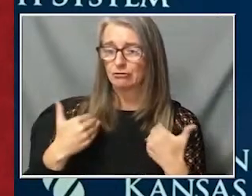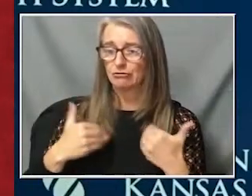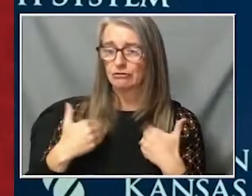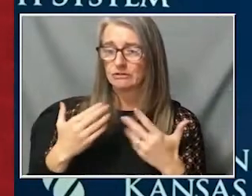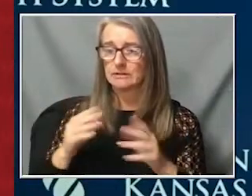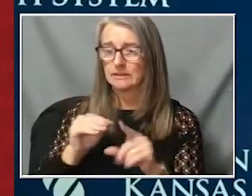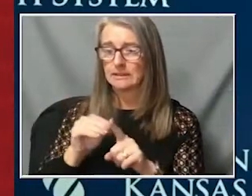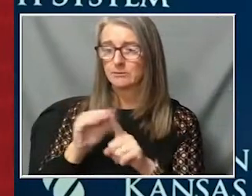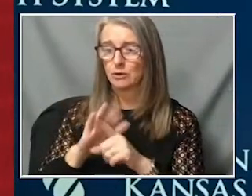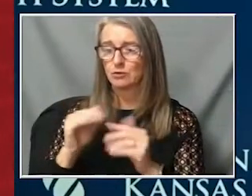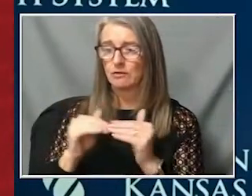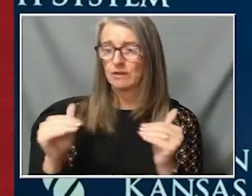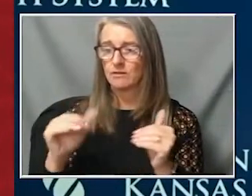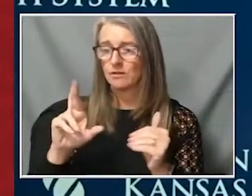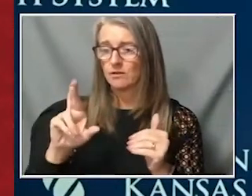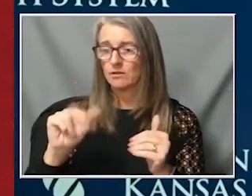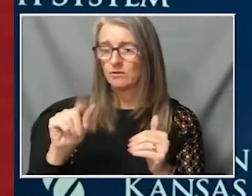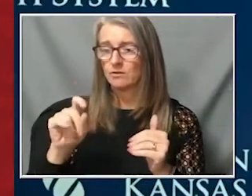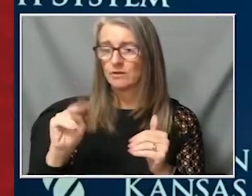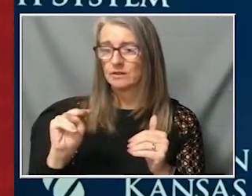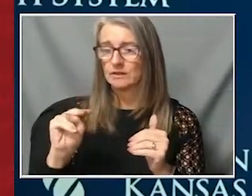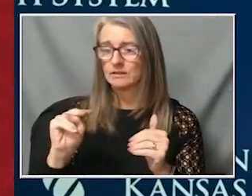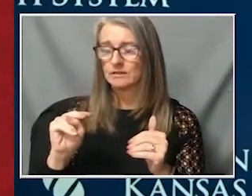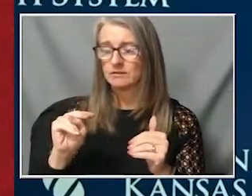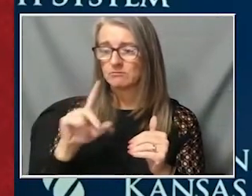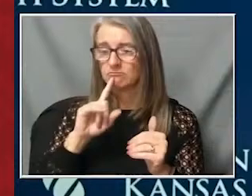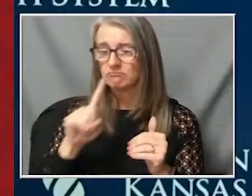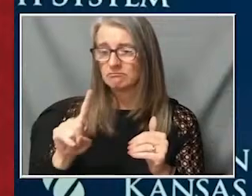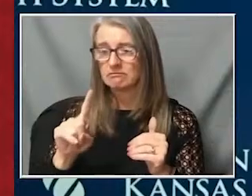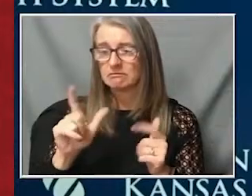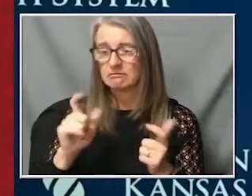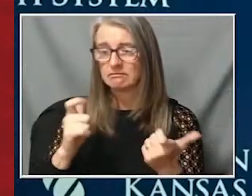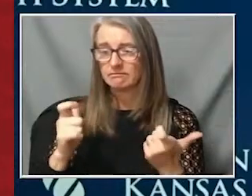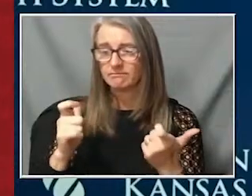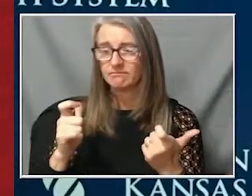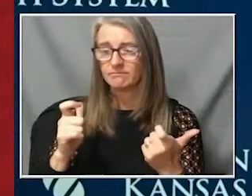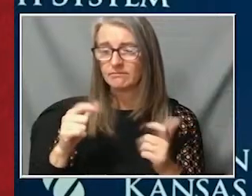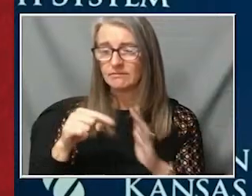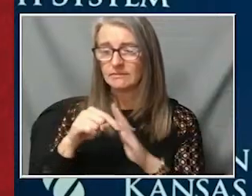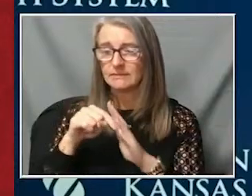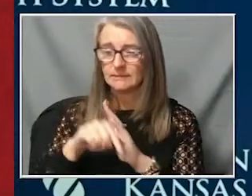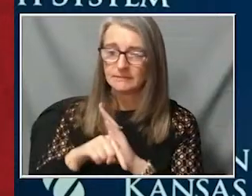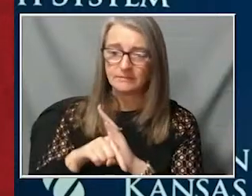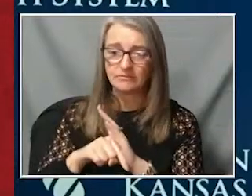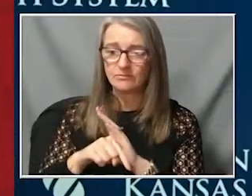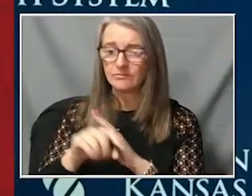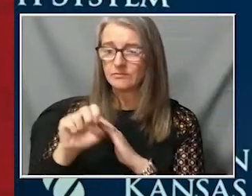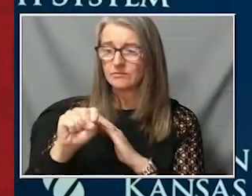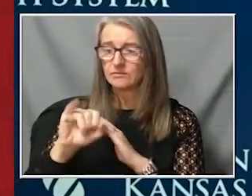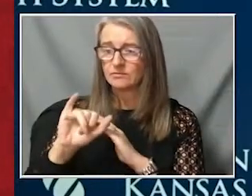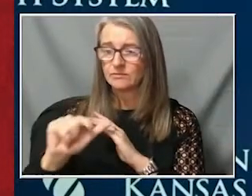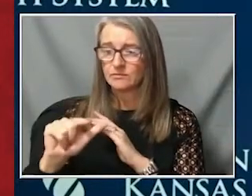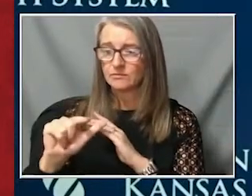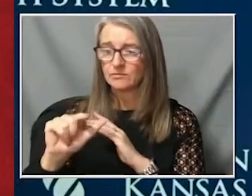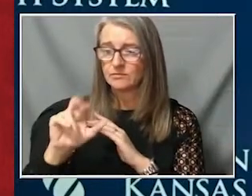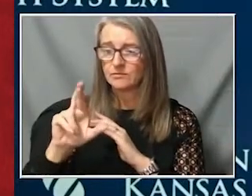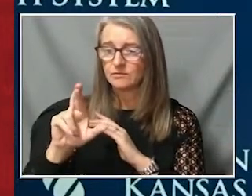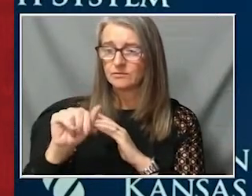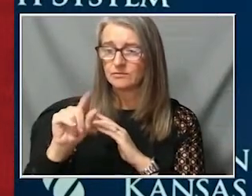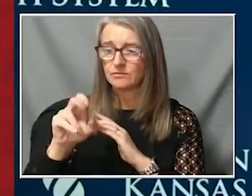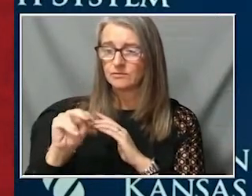exposure levels of radon is about 100-fold. As you can imagine, they're down deep. We're the soil is where radon is being